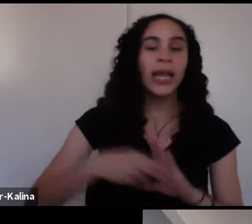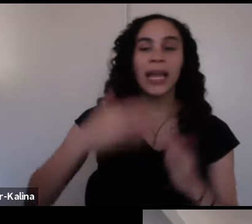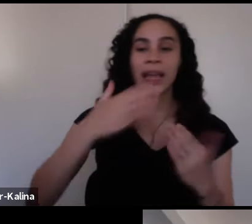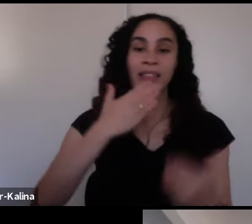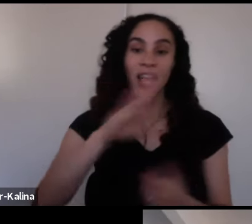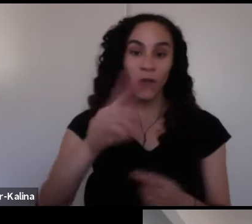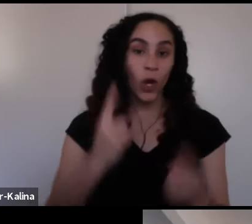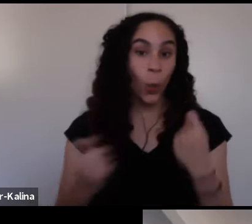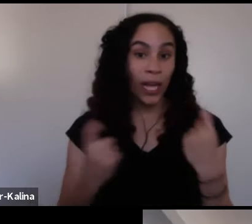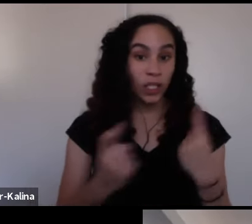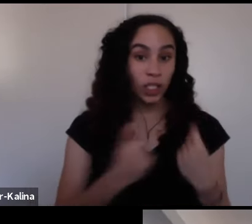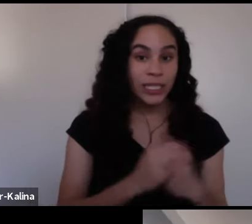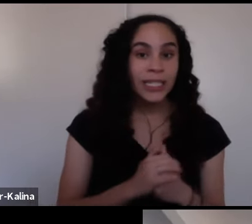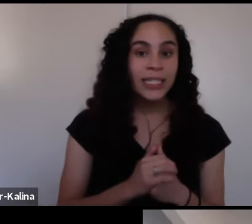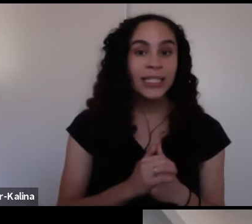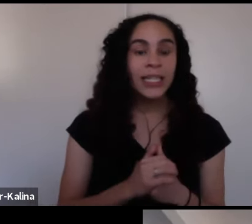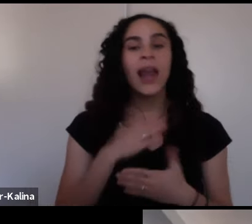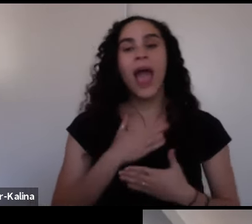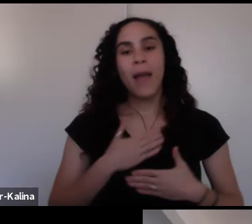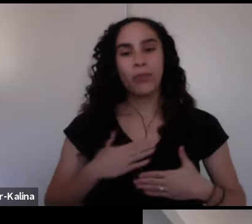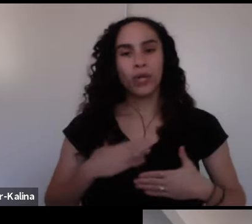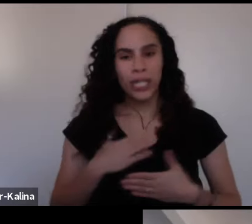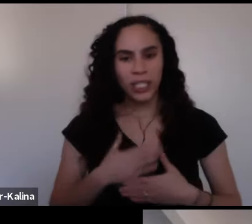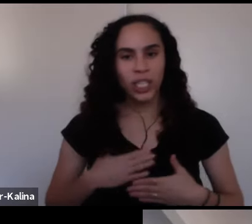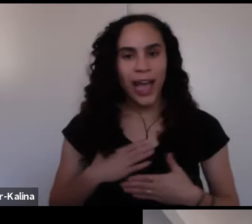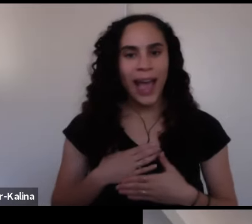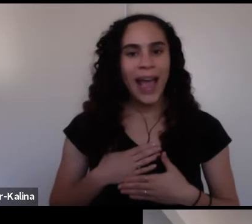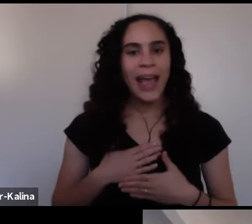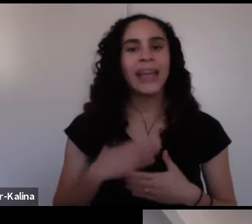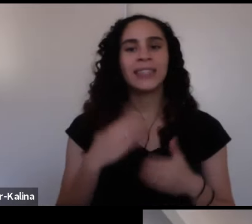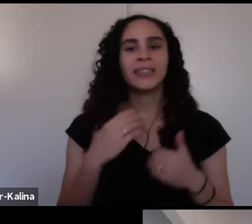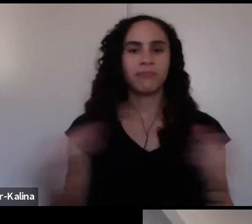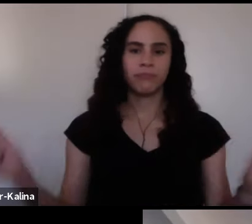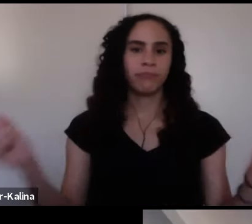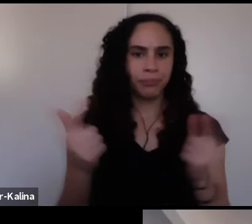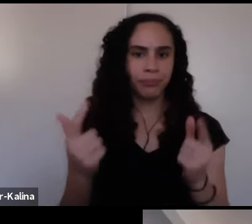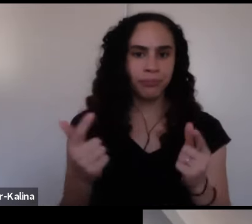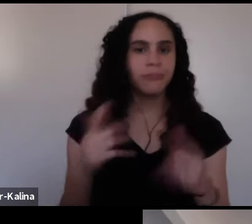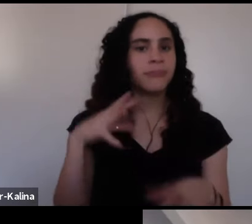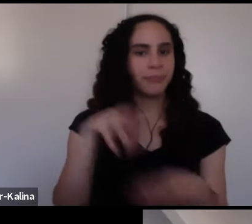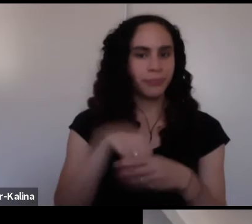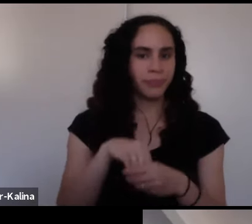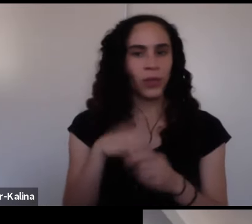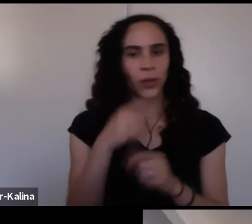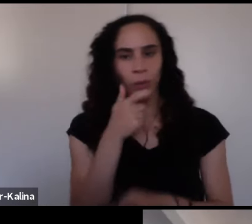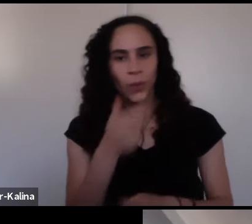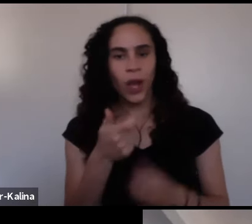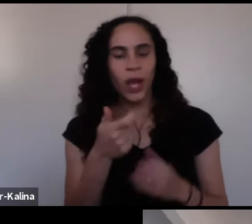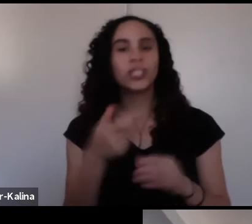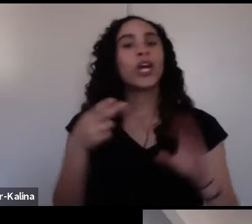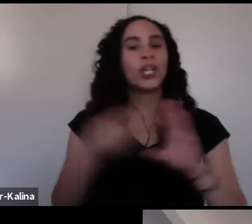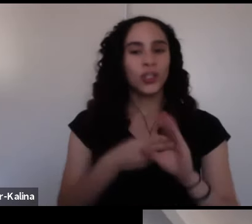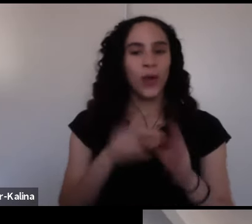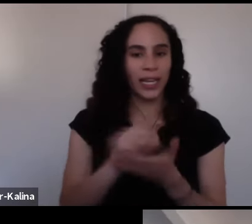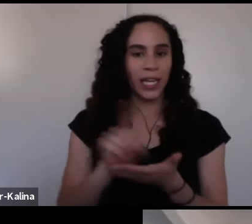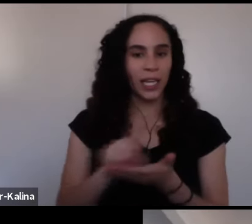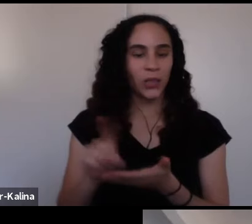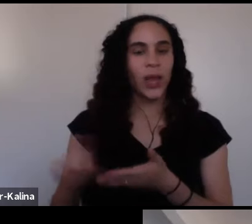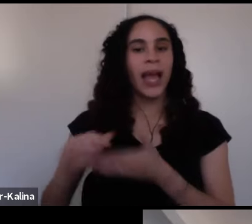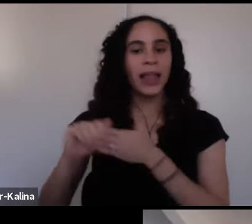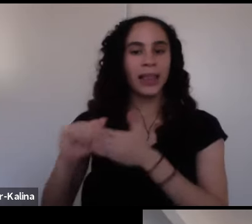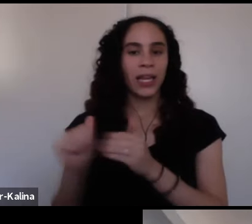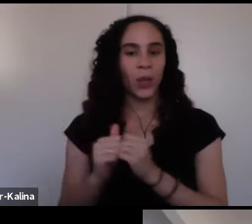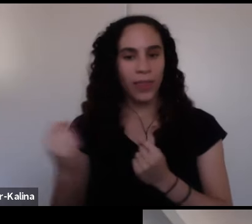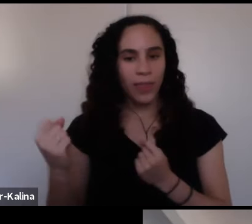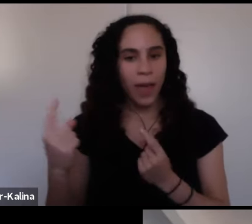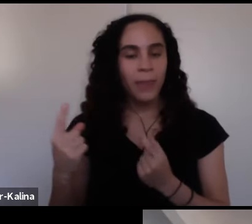Thank you. And appreciate each one of you tuning in. Join us each week for Leading with Empathy and Allyship.